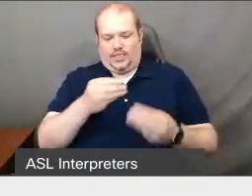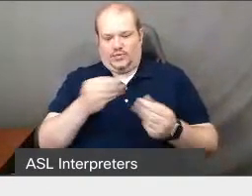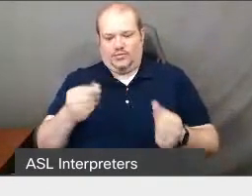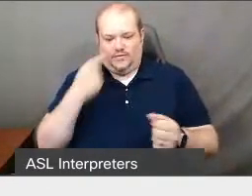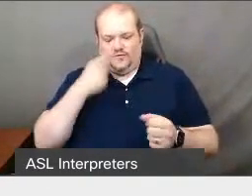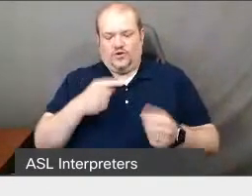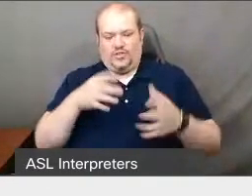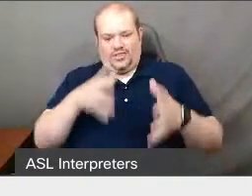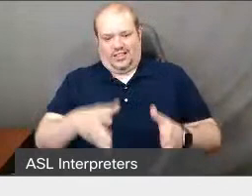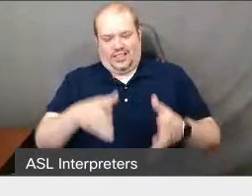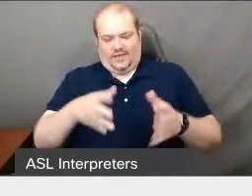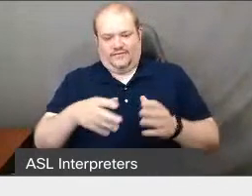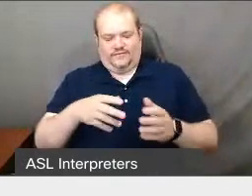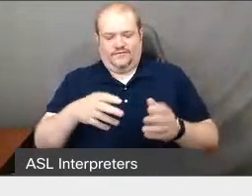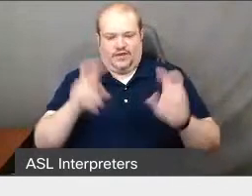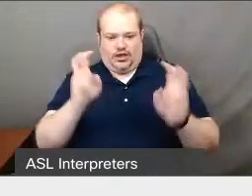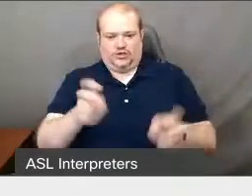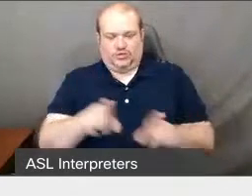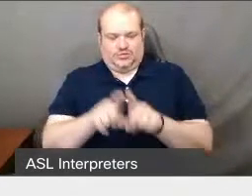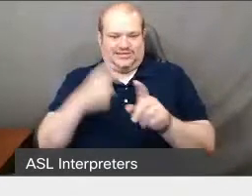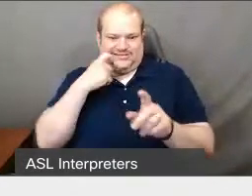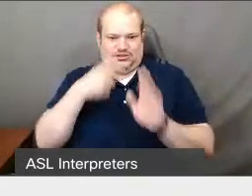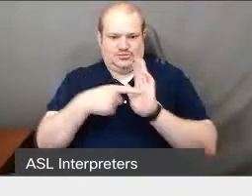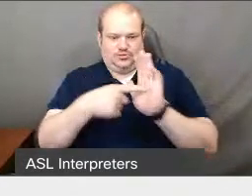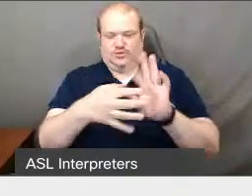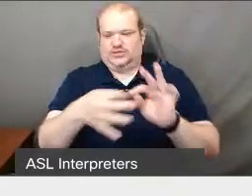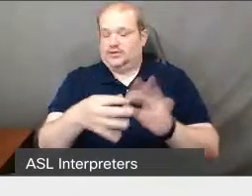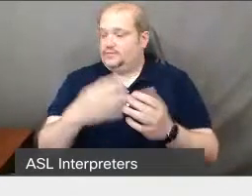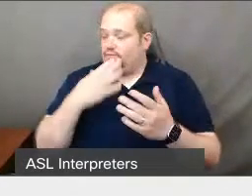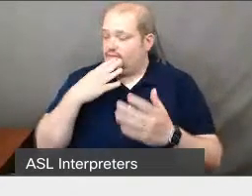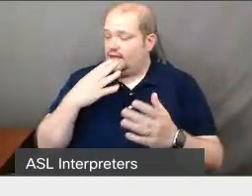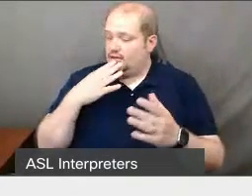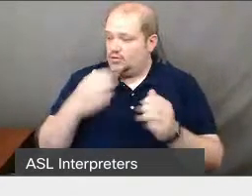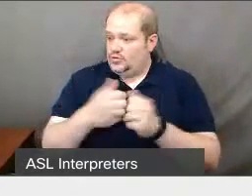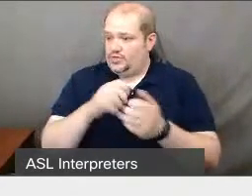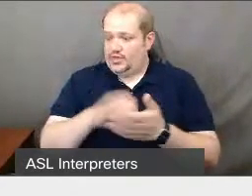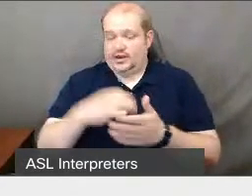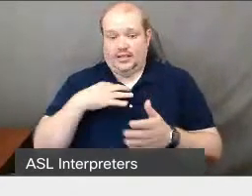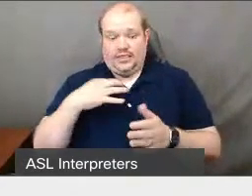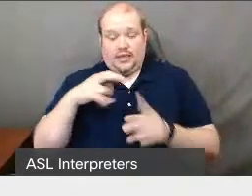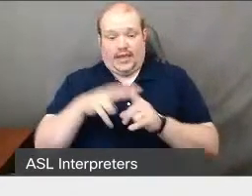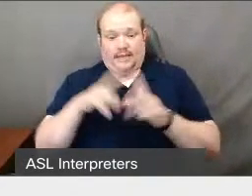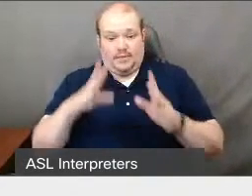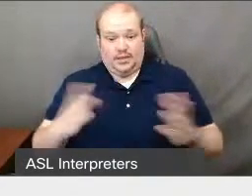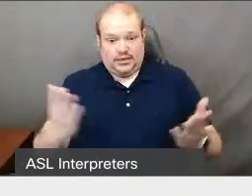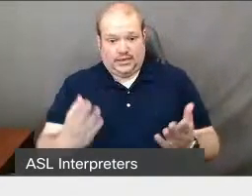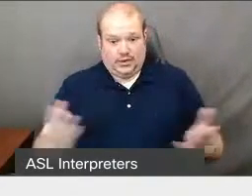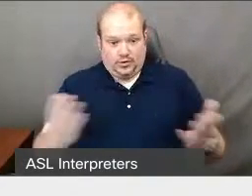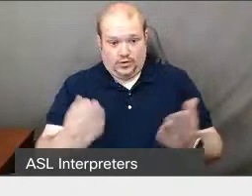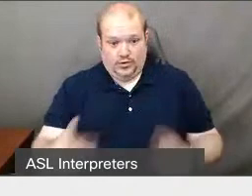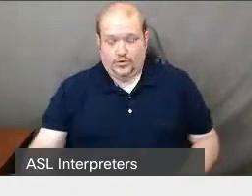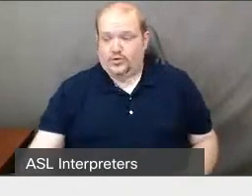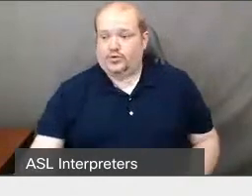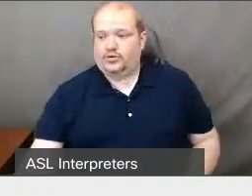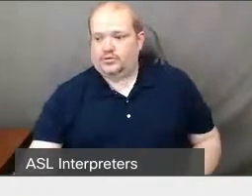issues as presented. Okay. Thank you. And with that, is the applicant present?